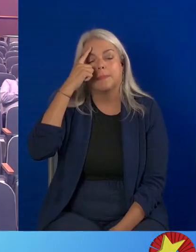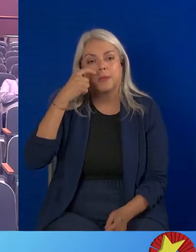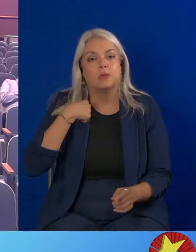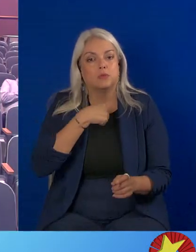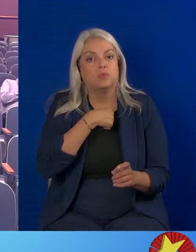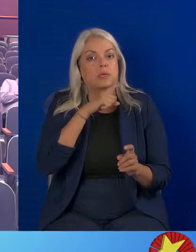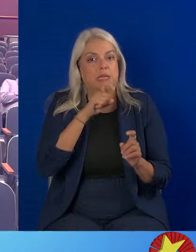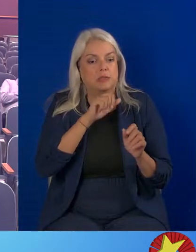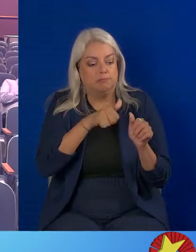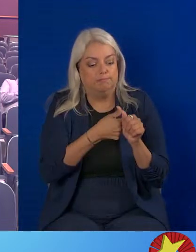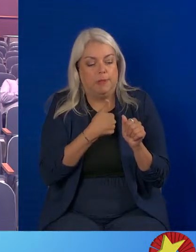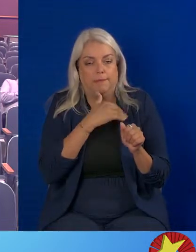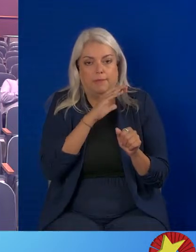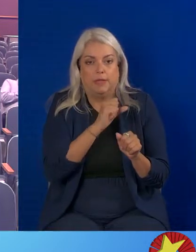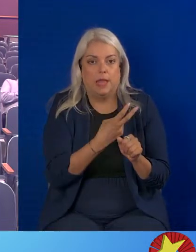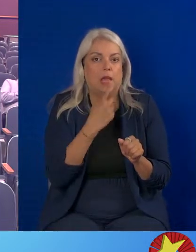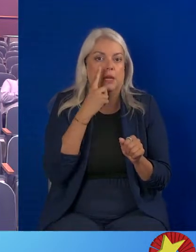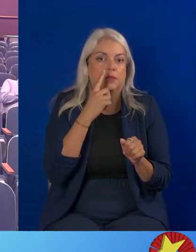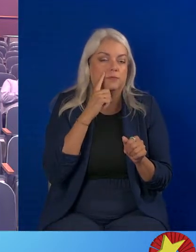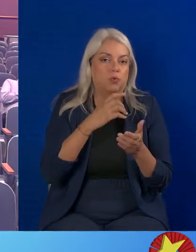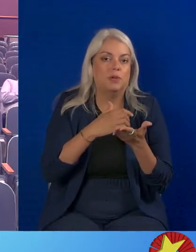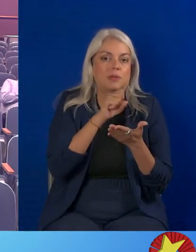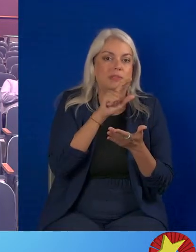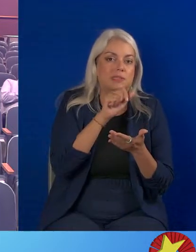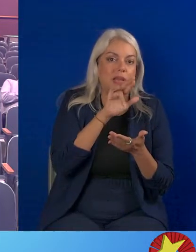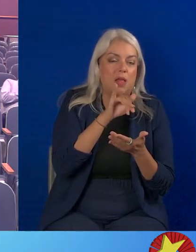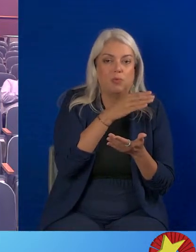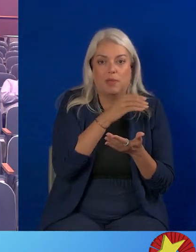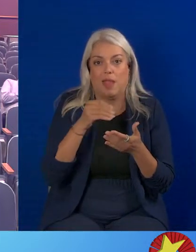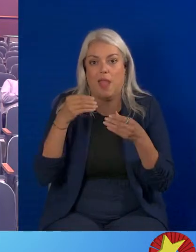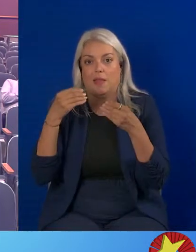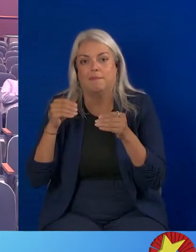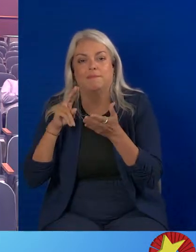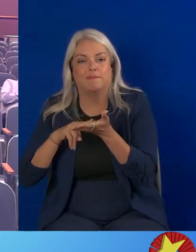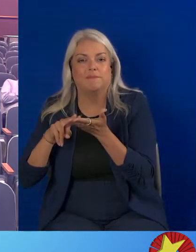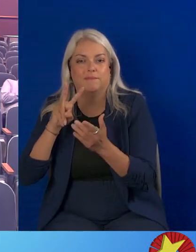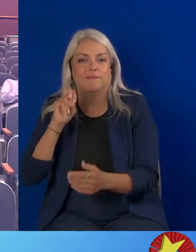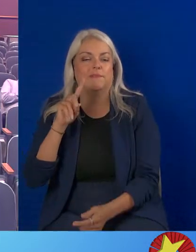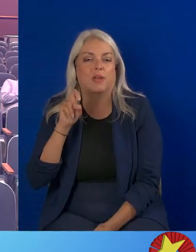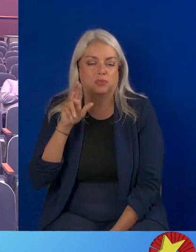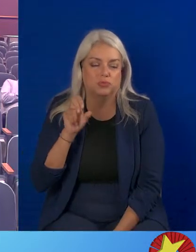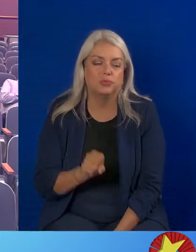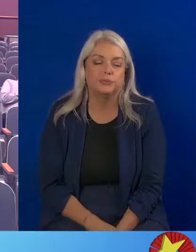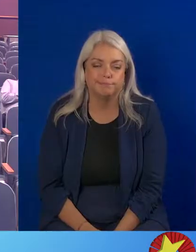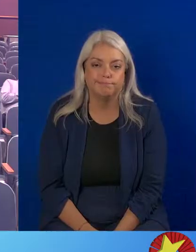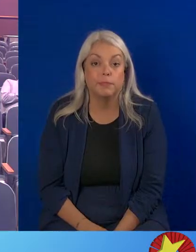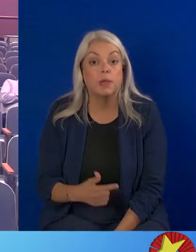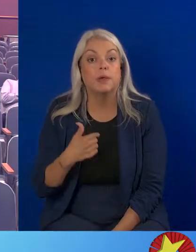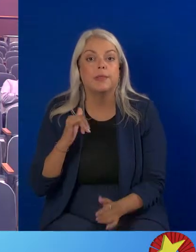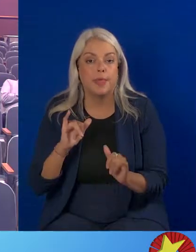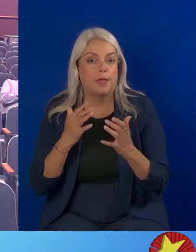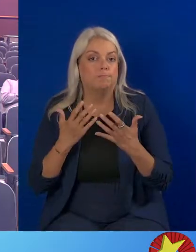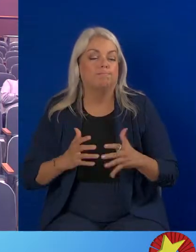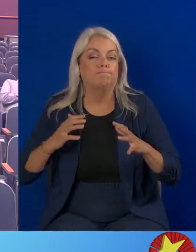vendors. This concludes my report of the agency's financial status, and I'm available to answer any